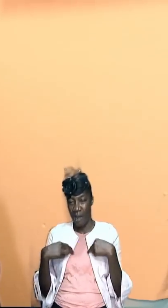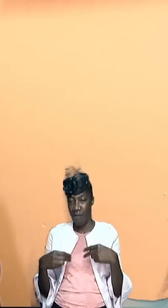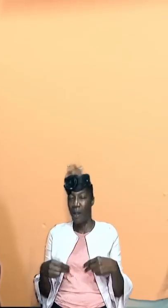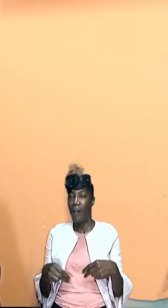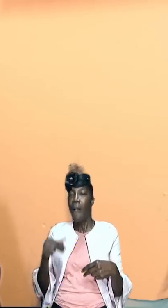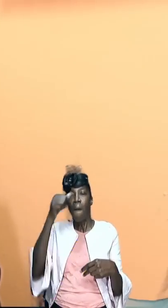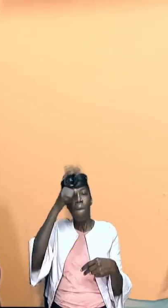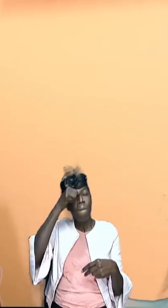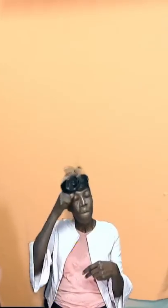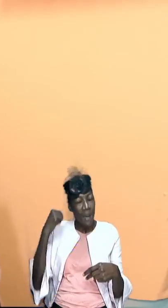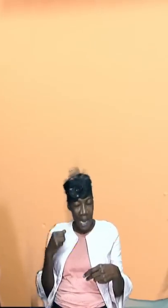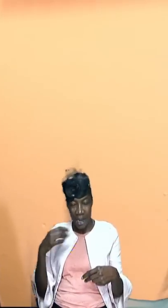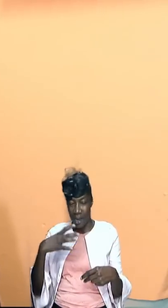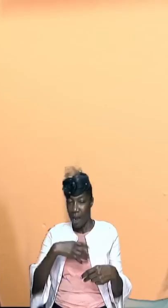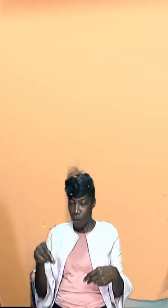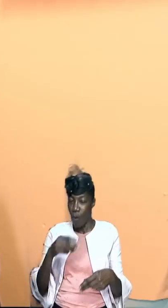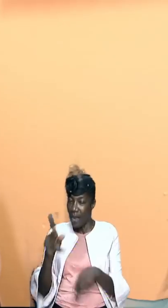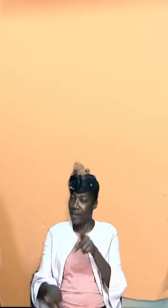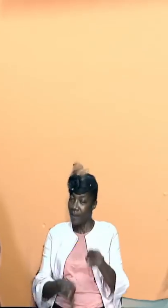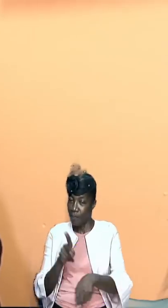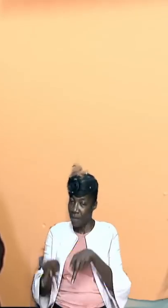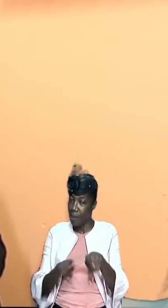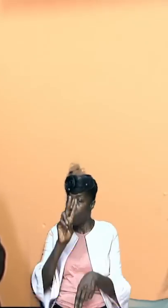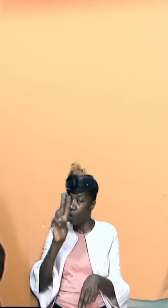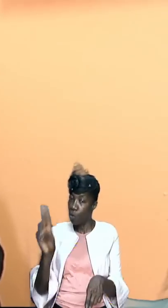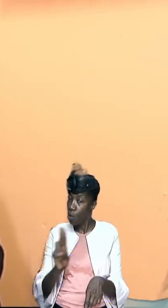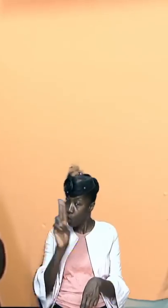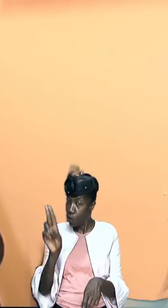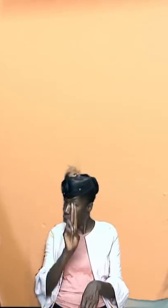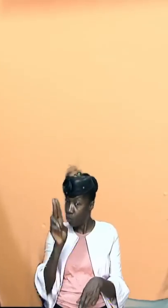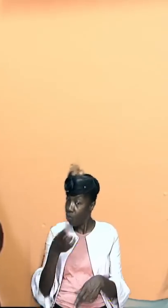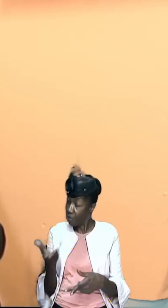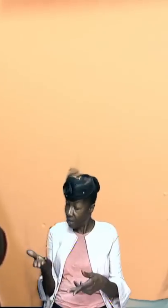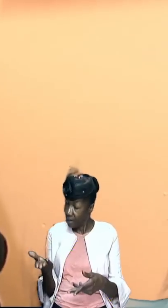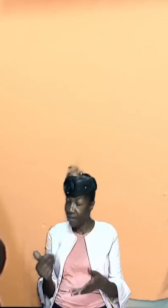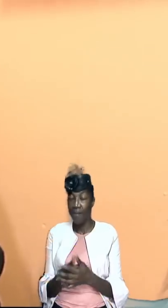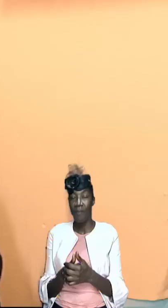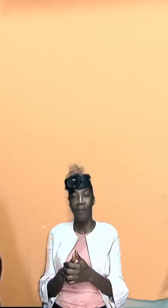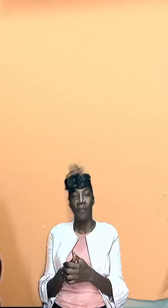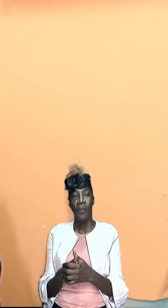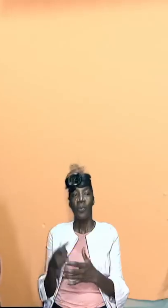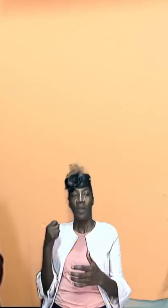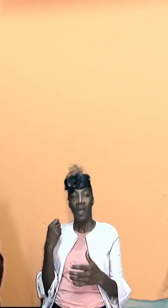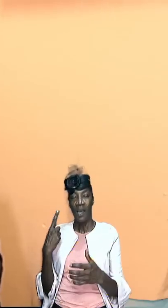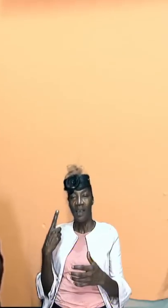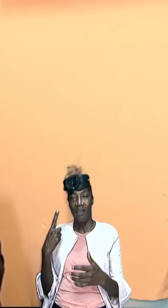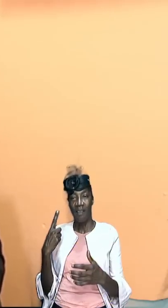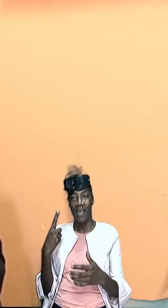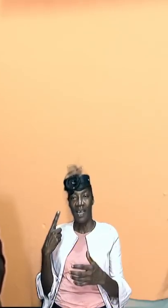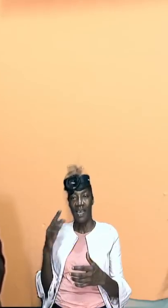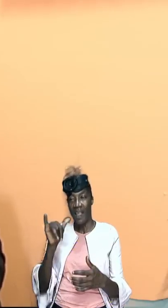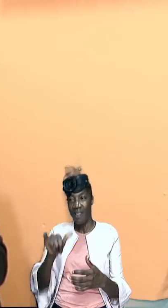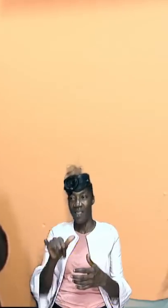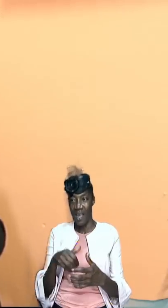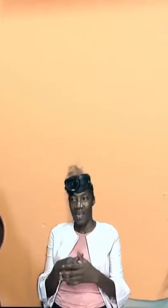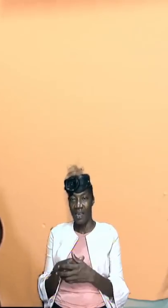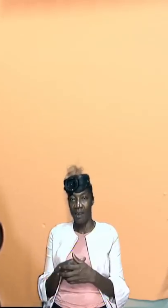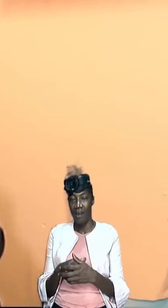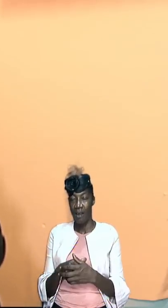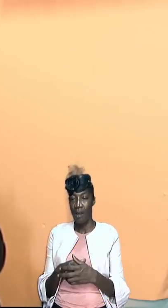the term and so forth. But notice and understand that